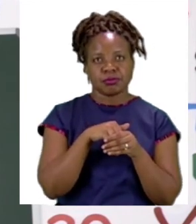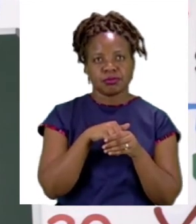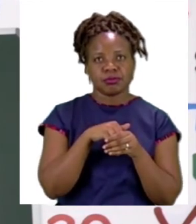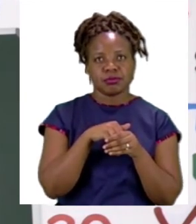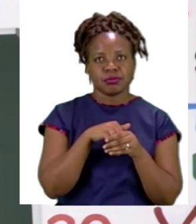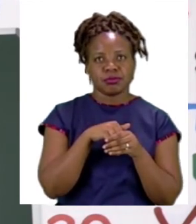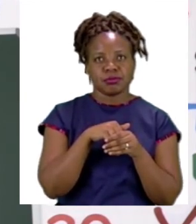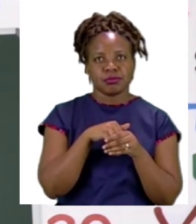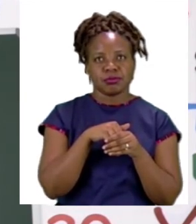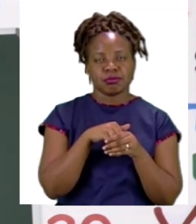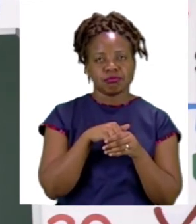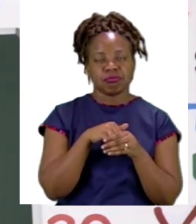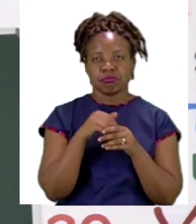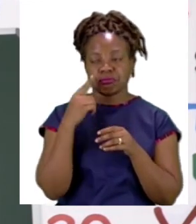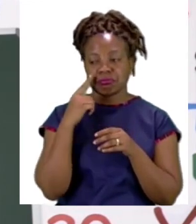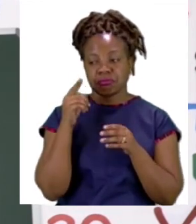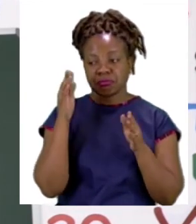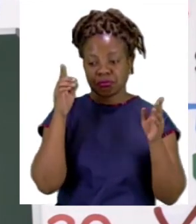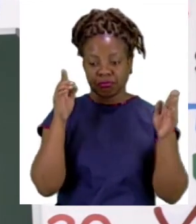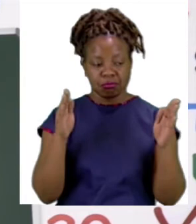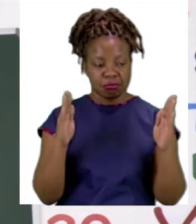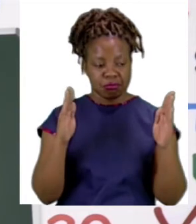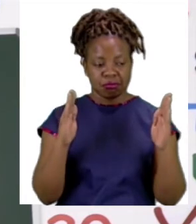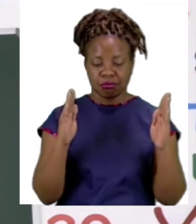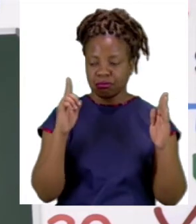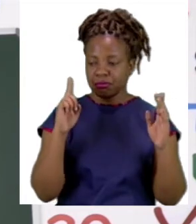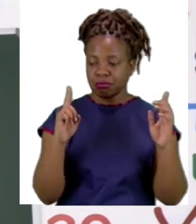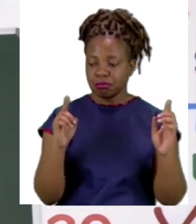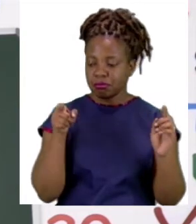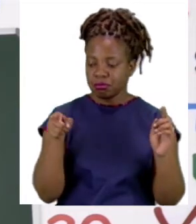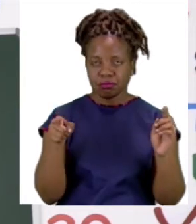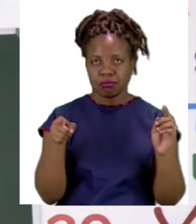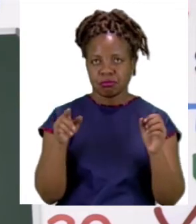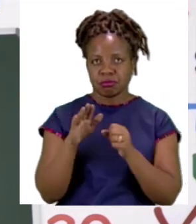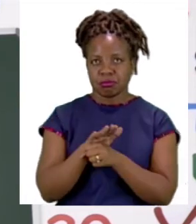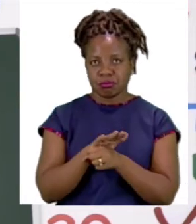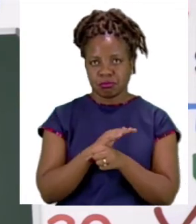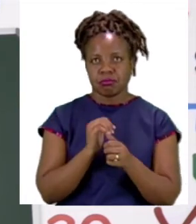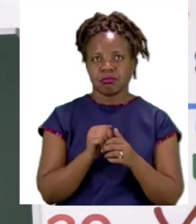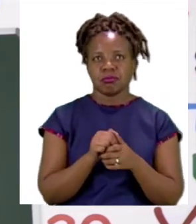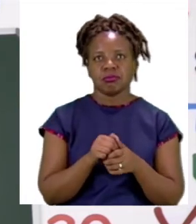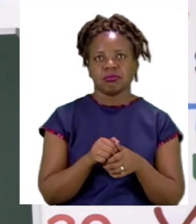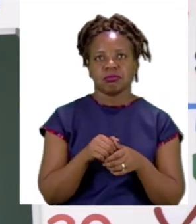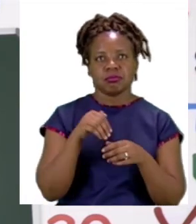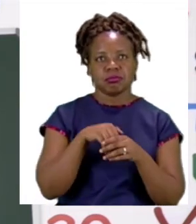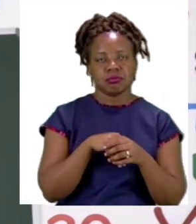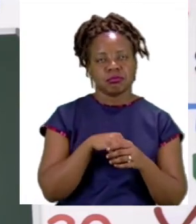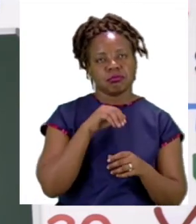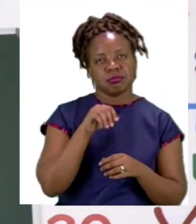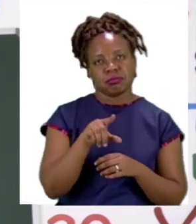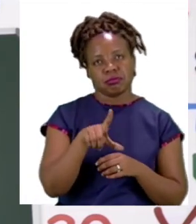And because I have no more space here to write, I'm going to write the on the next